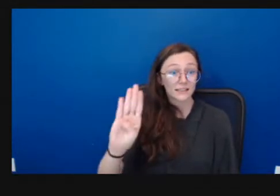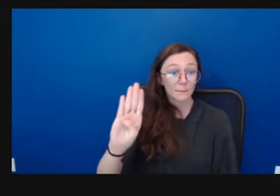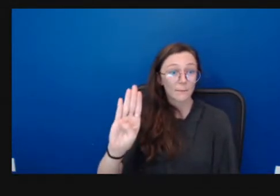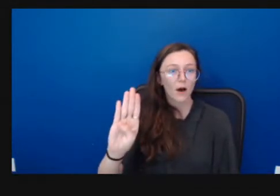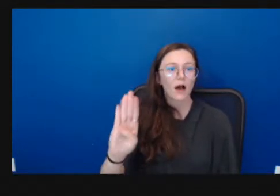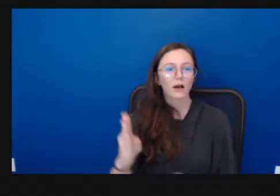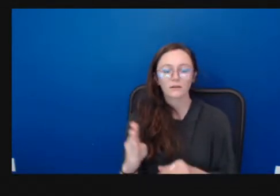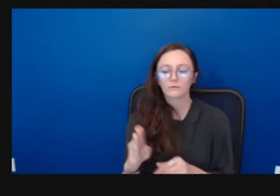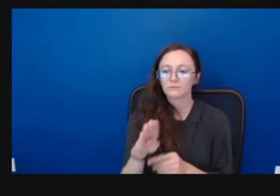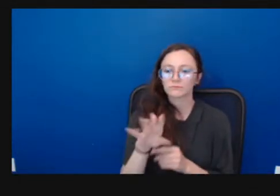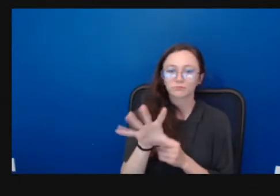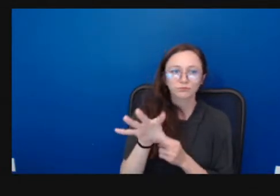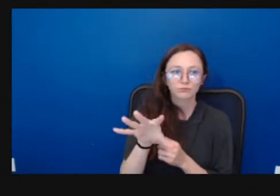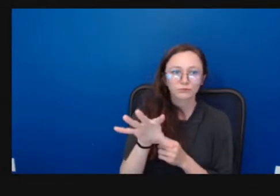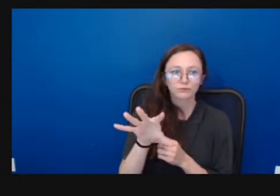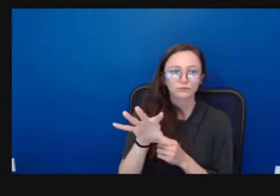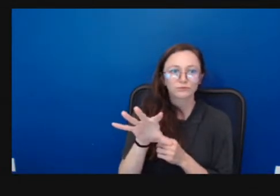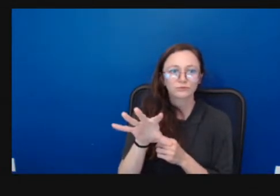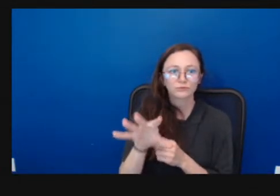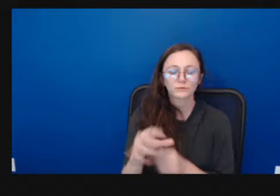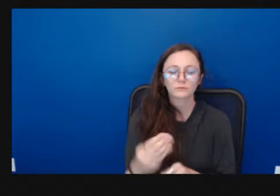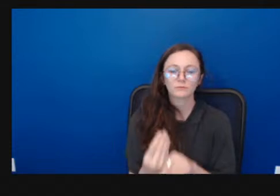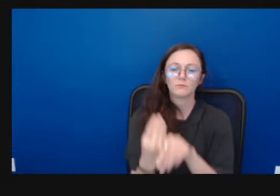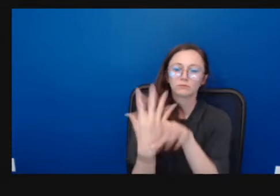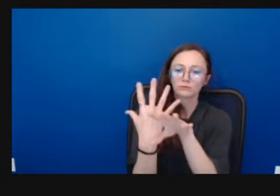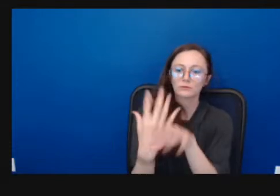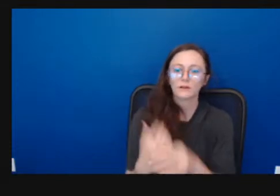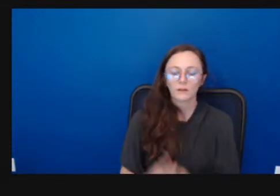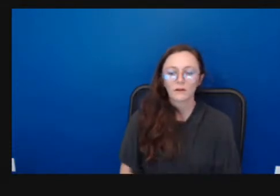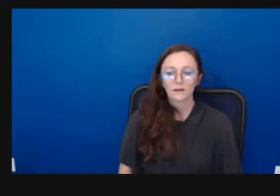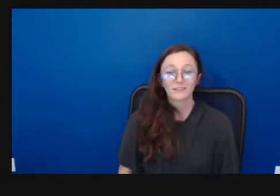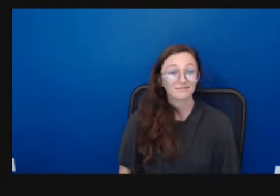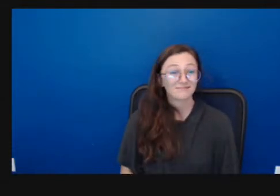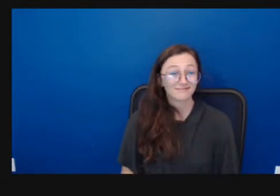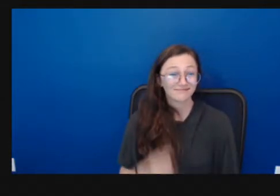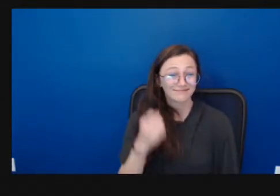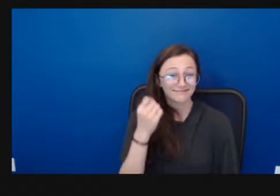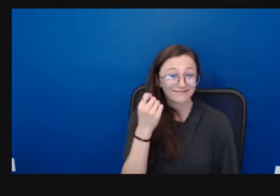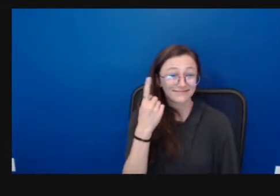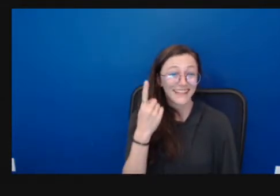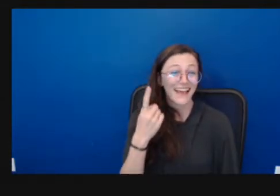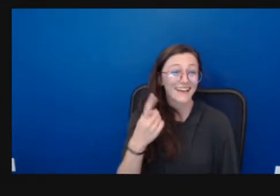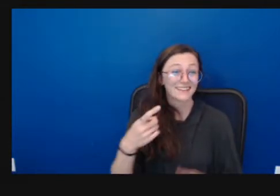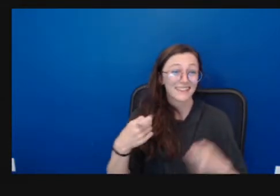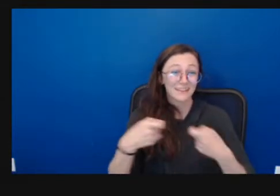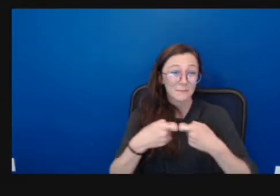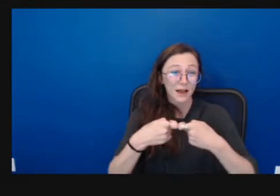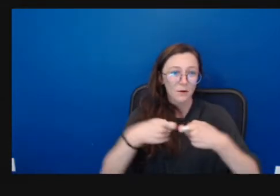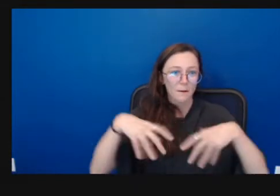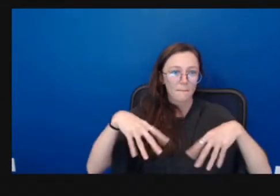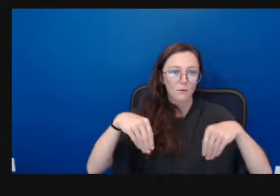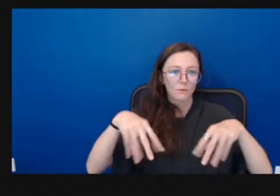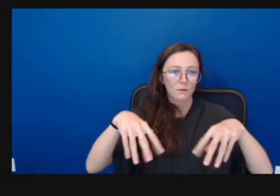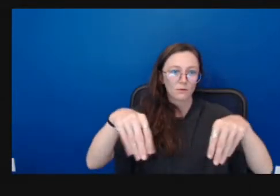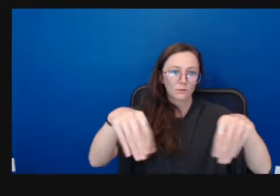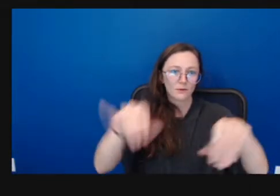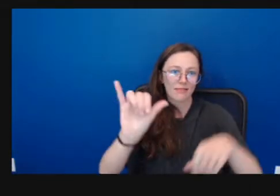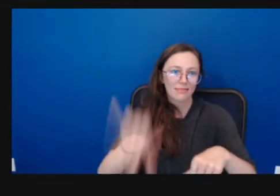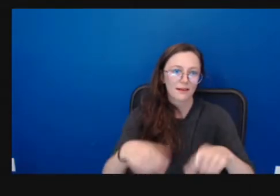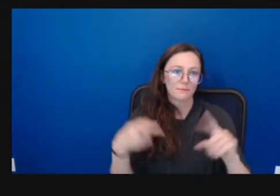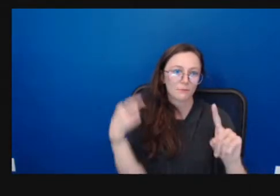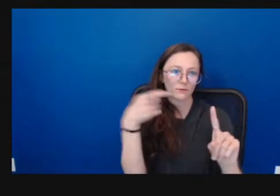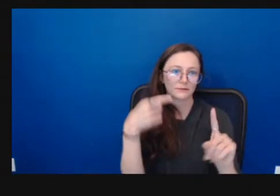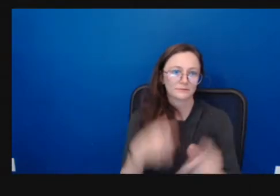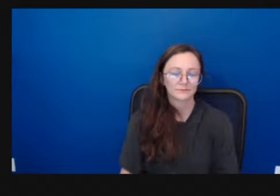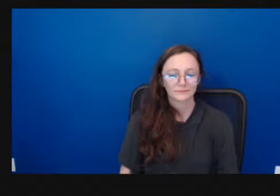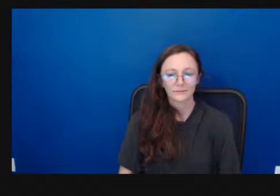event, but power went out at that point in time. So that is in full posted in there as well. But yeah, there has